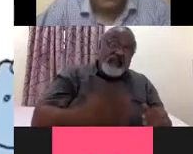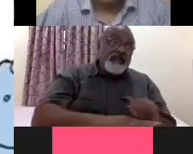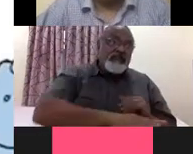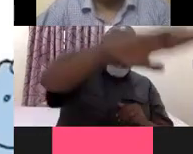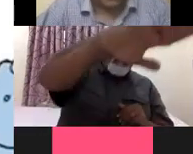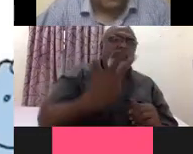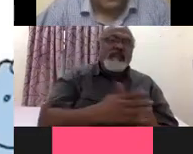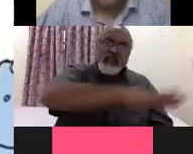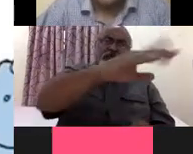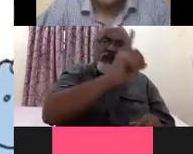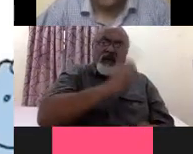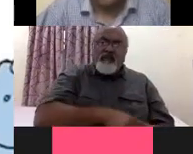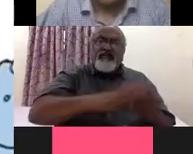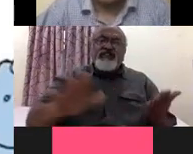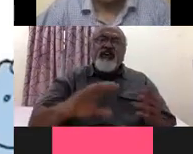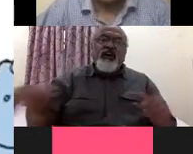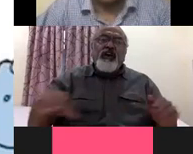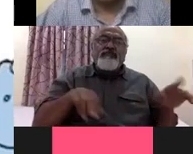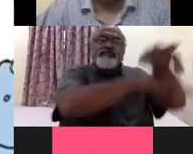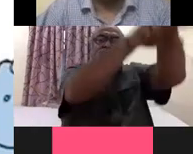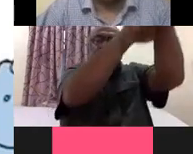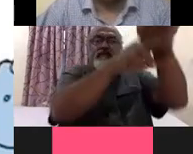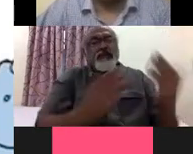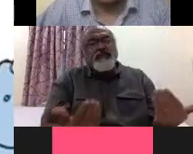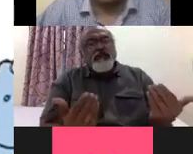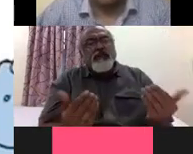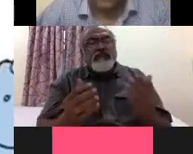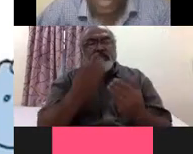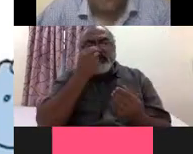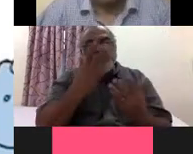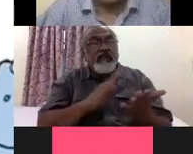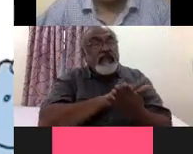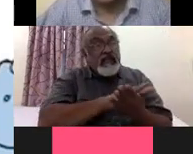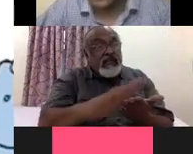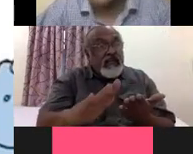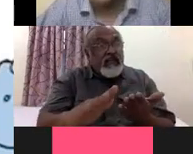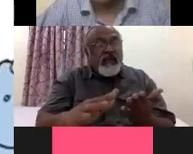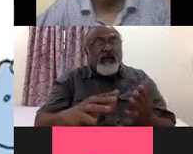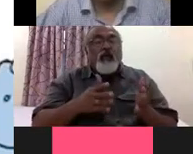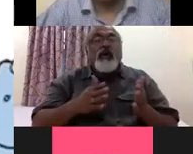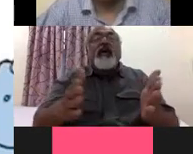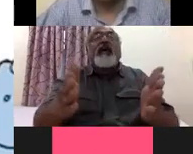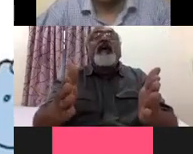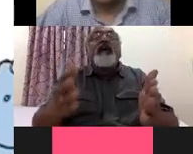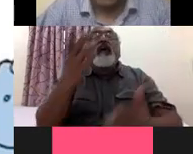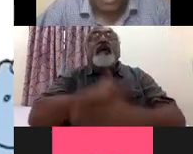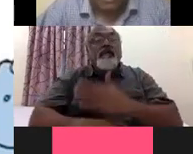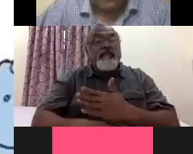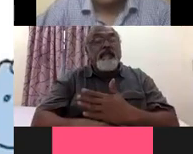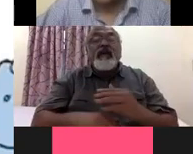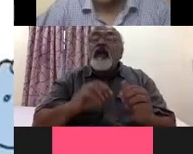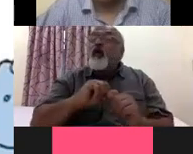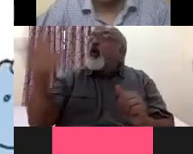disability or a child with disability or youth with disability, you clear the path for everyone. That is simply inclusion,